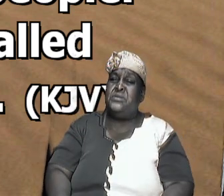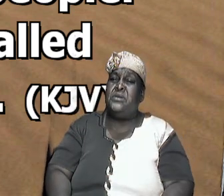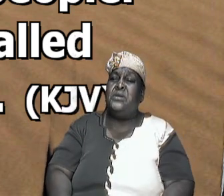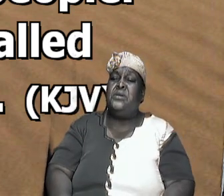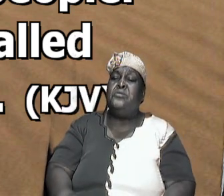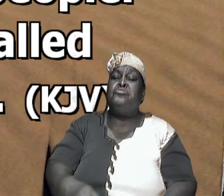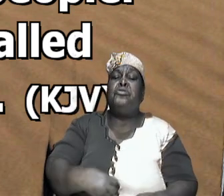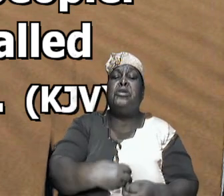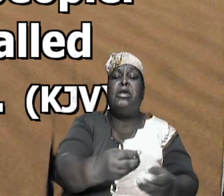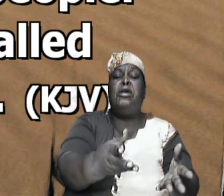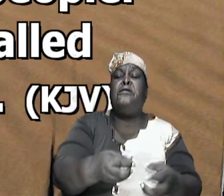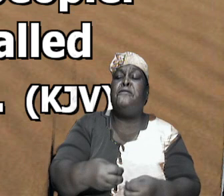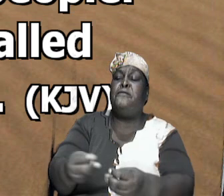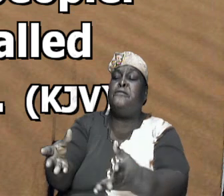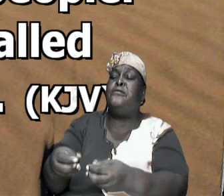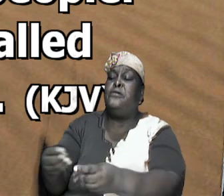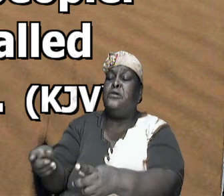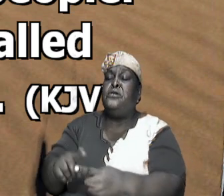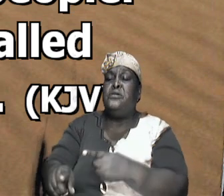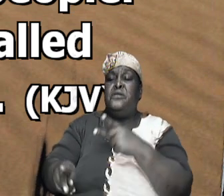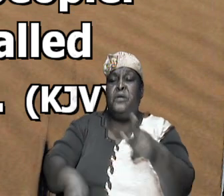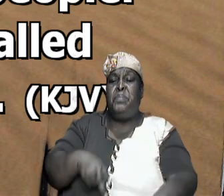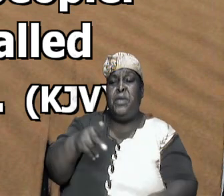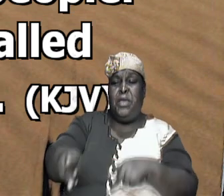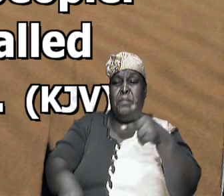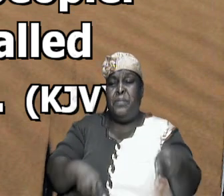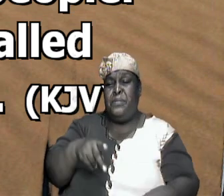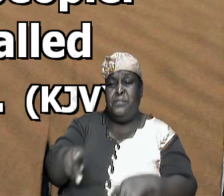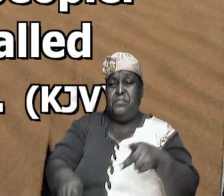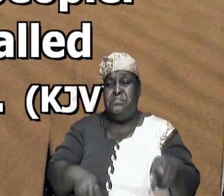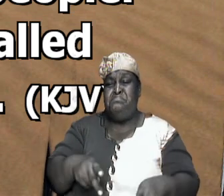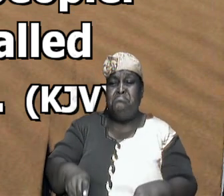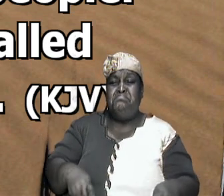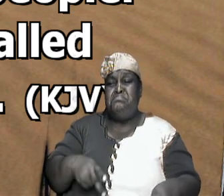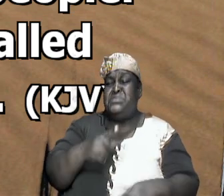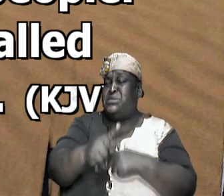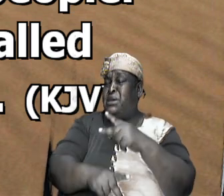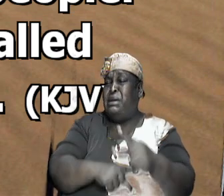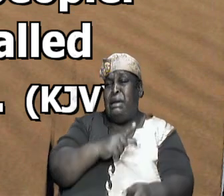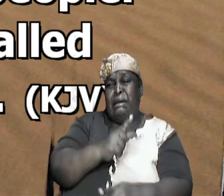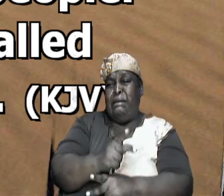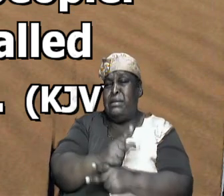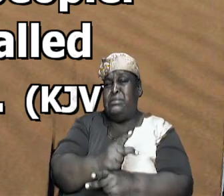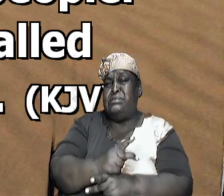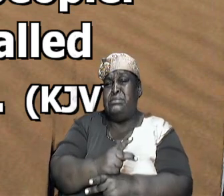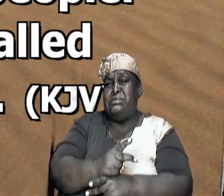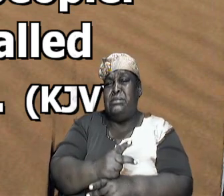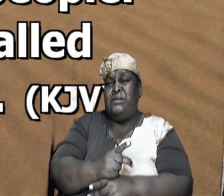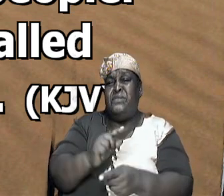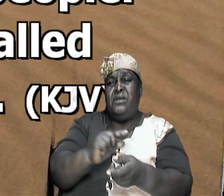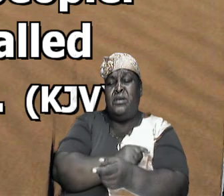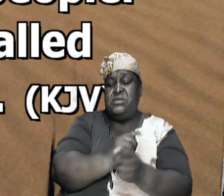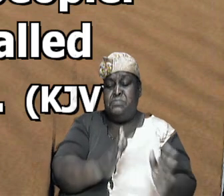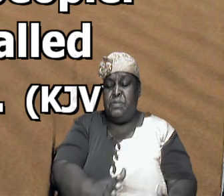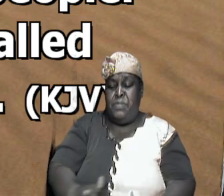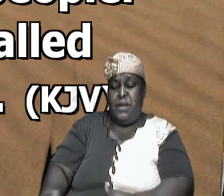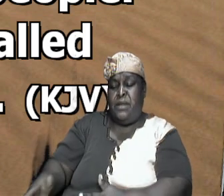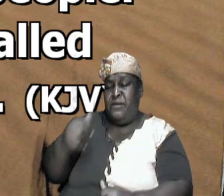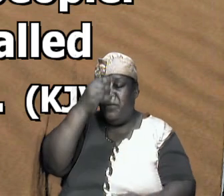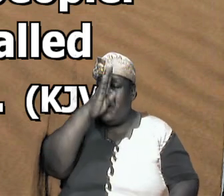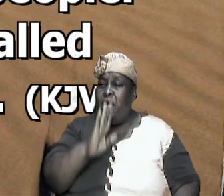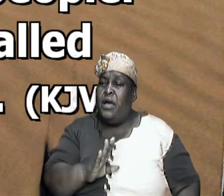distribute to the people. It is kind of a type of the entire gospel plan of God, where